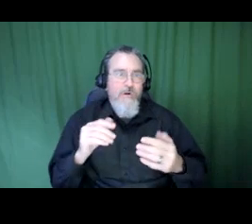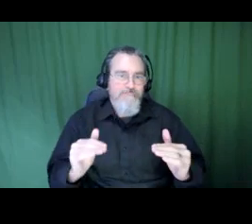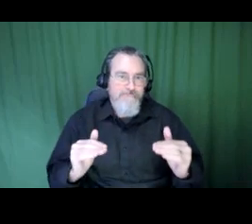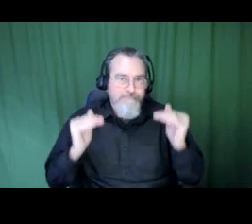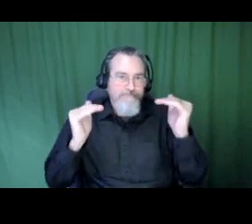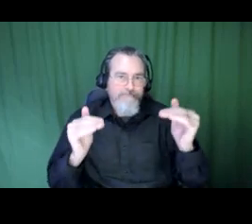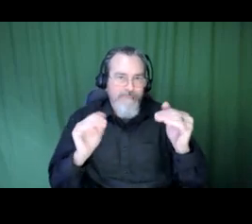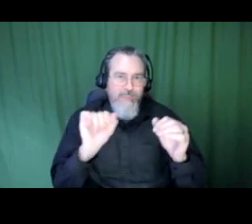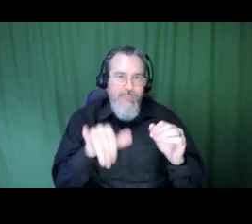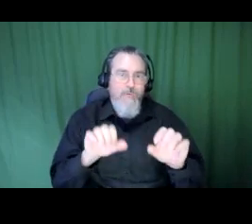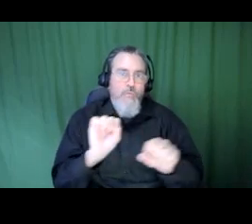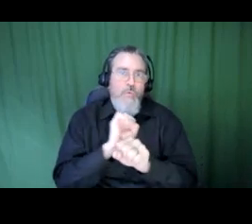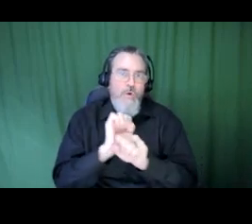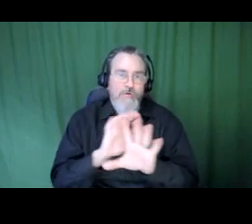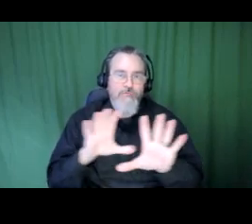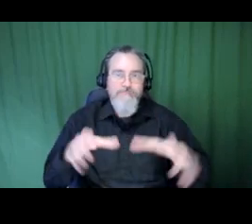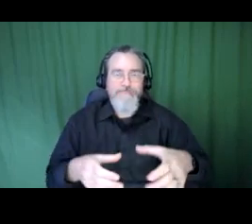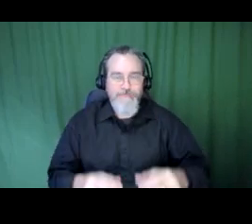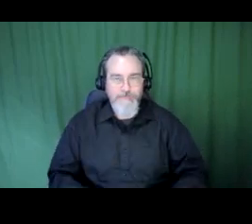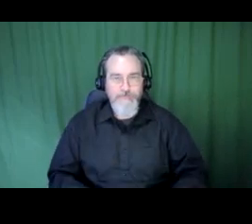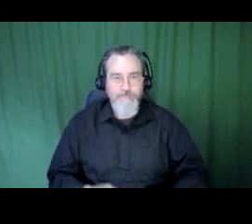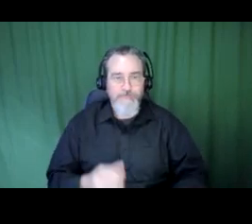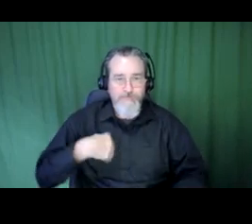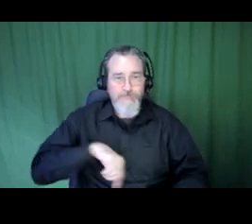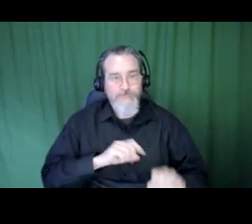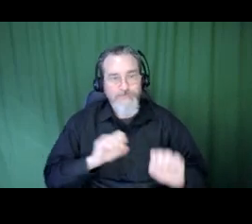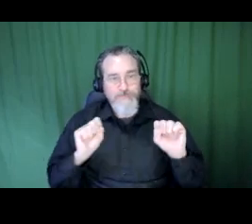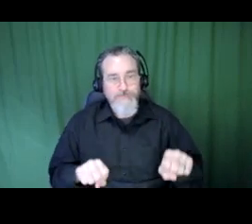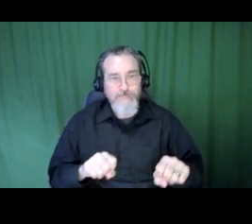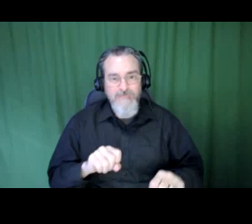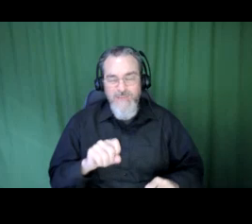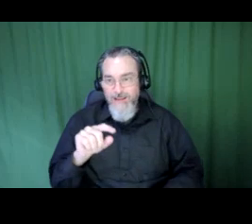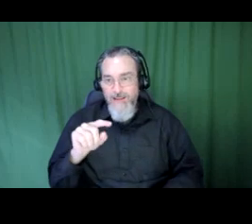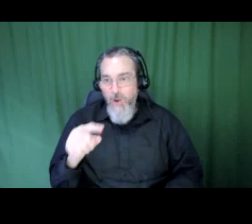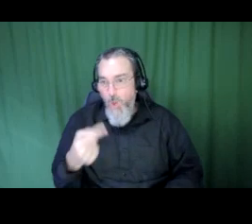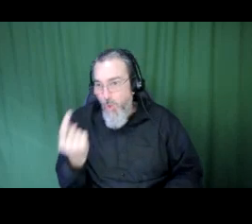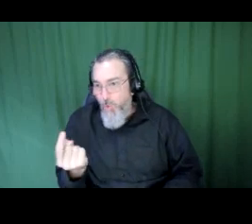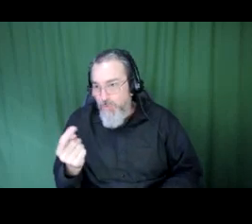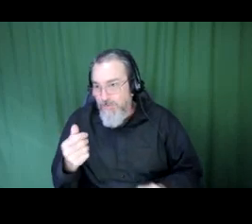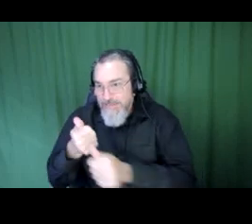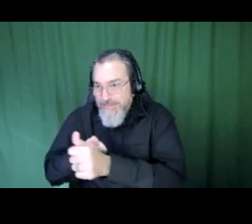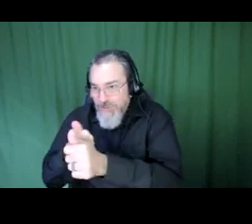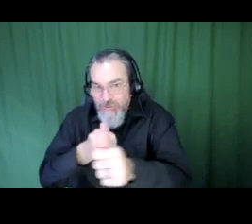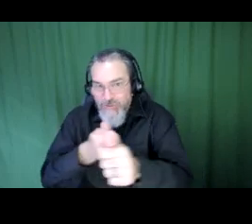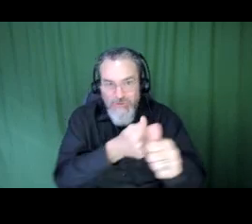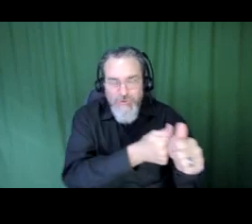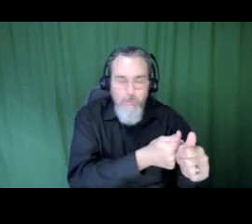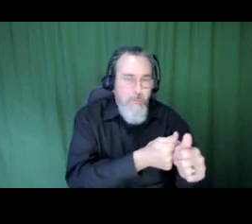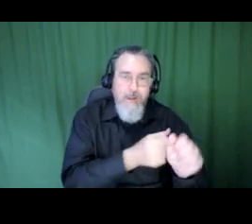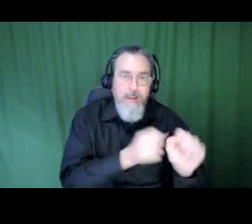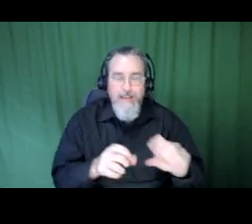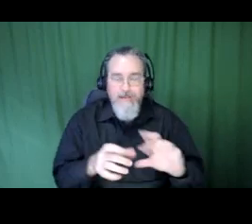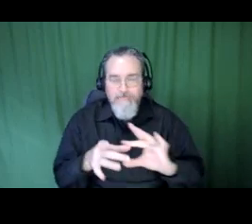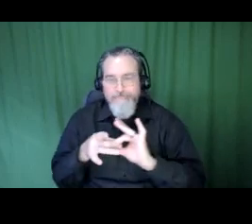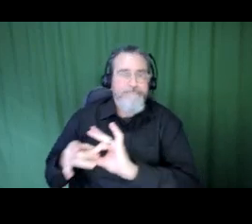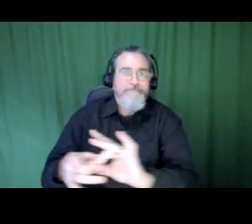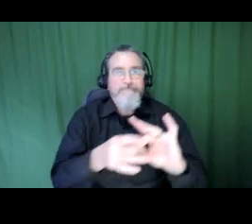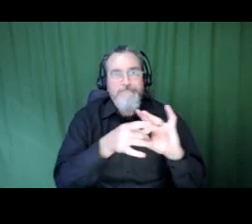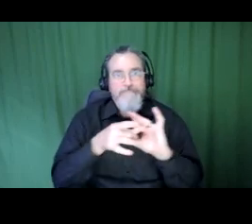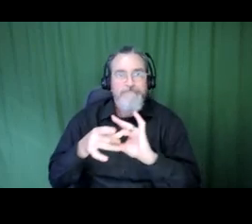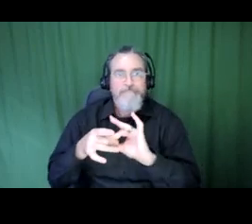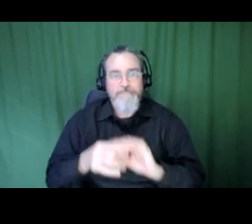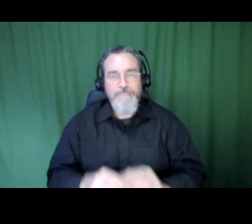that as a coalition instead of going at it alone as disparate efforts? We can go to the next slide.